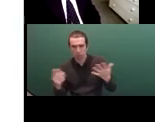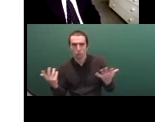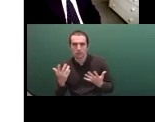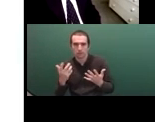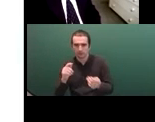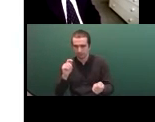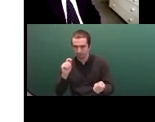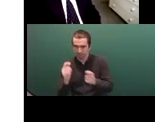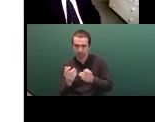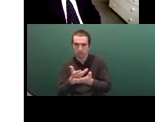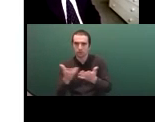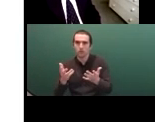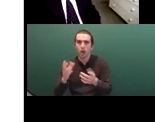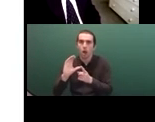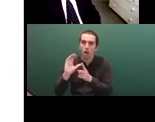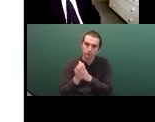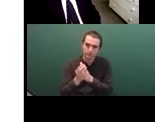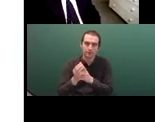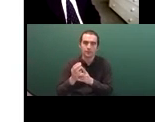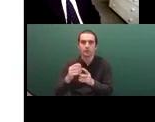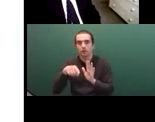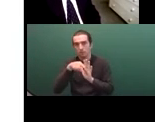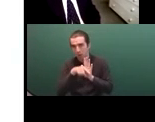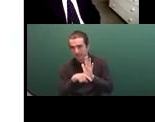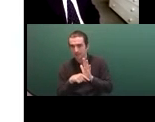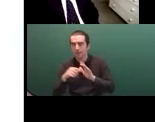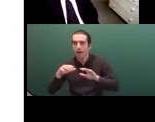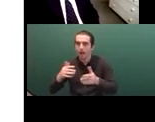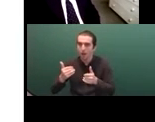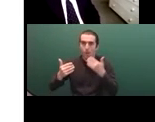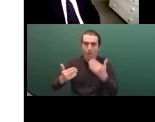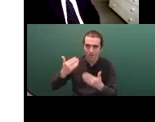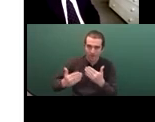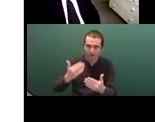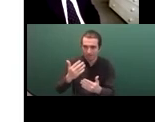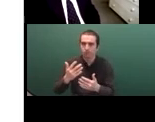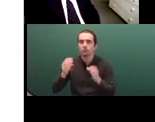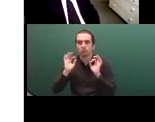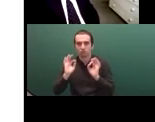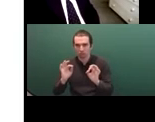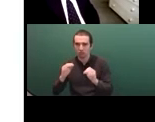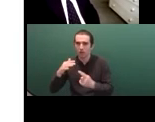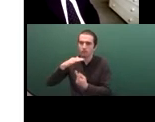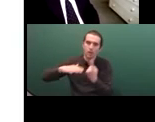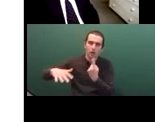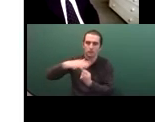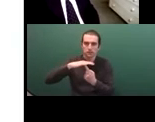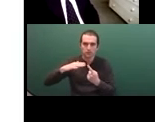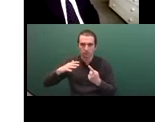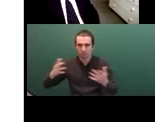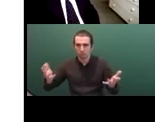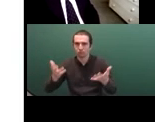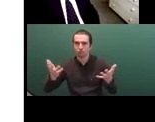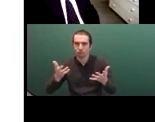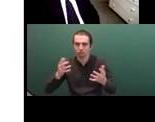spectrum experience challenges on cognitive, emotional, social, as well as physical domains. In